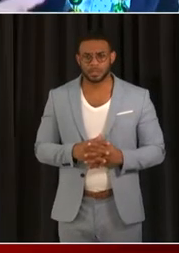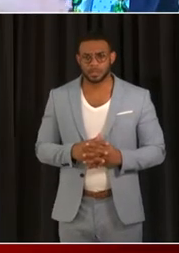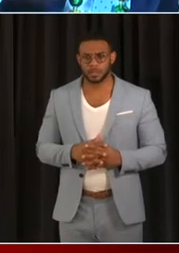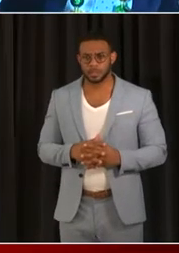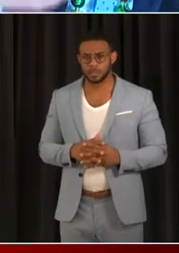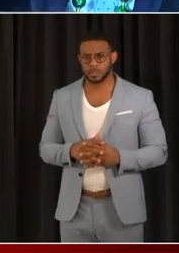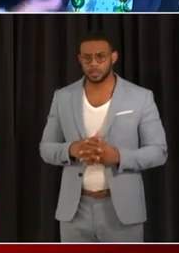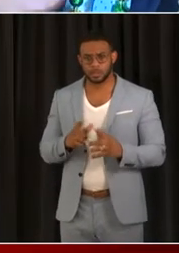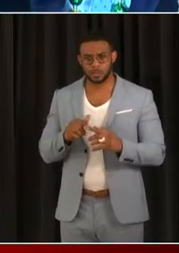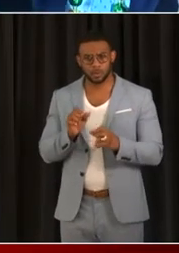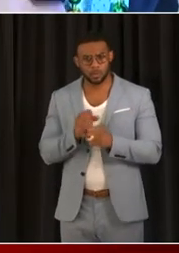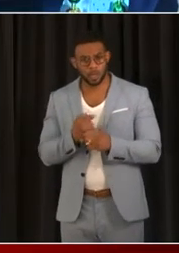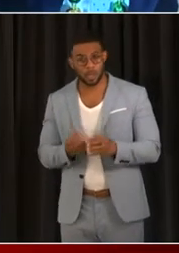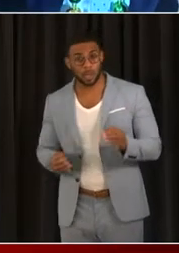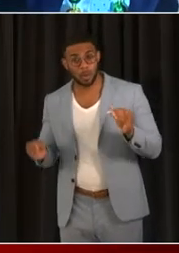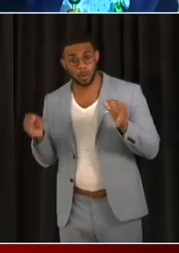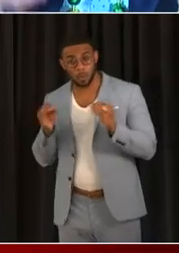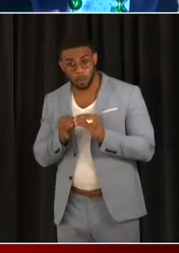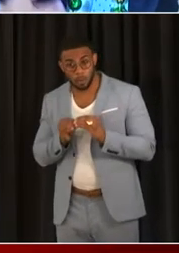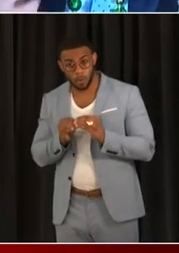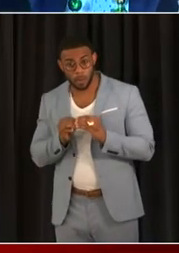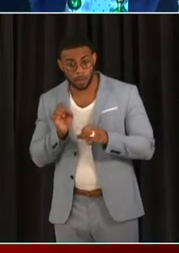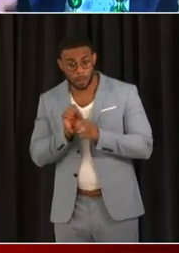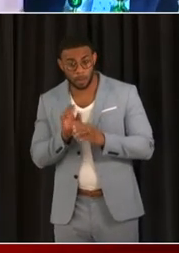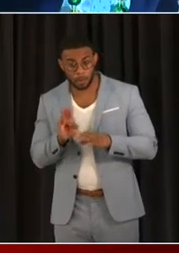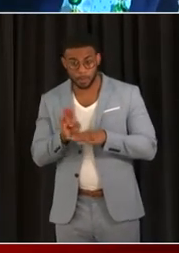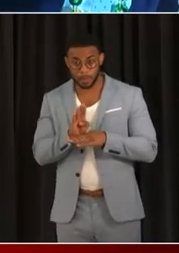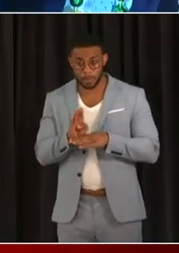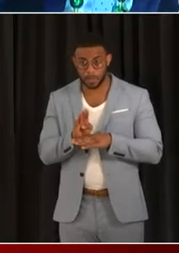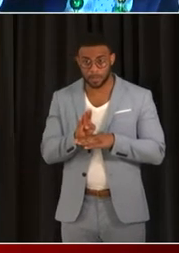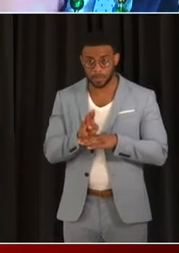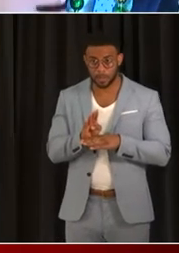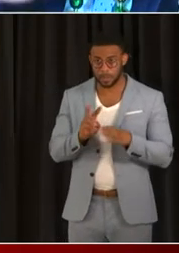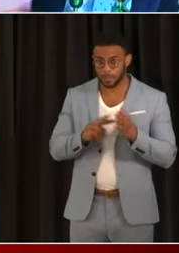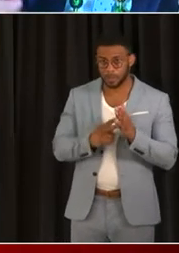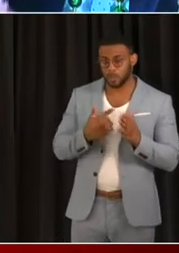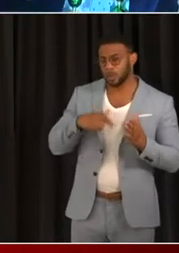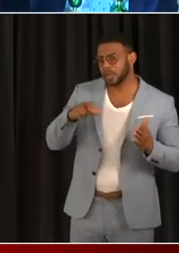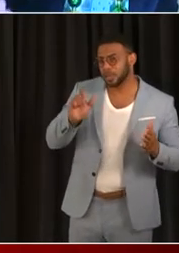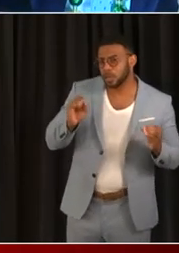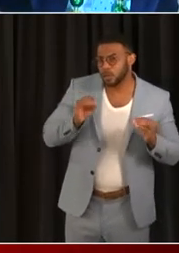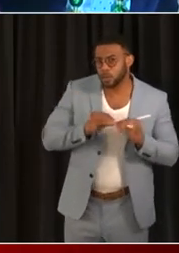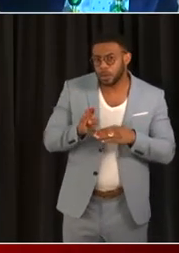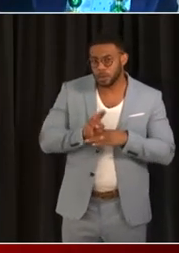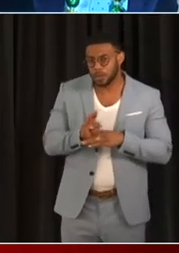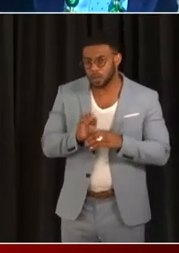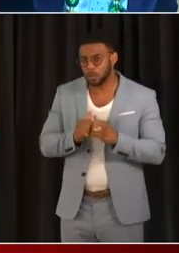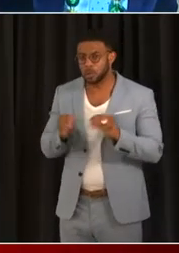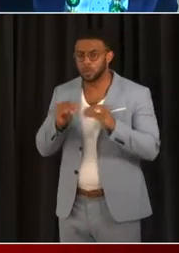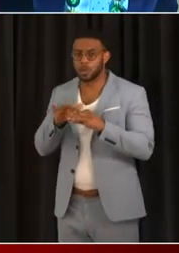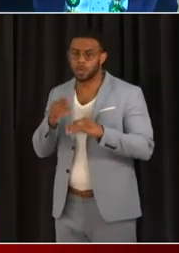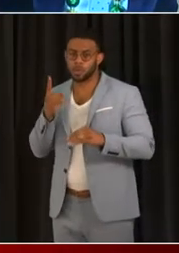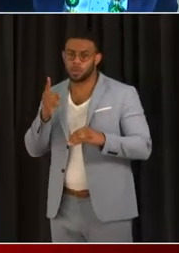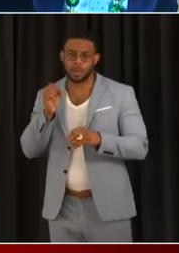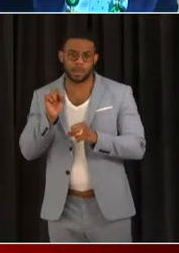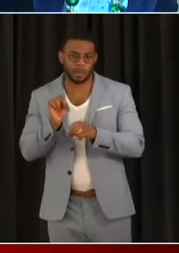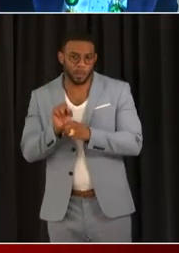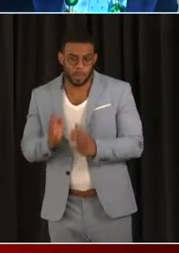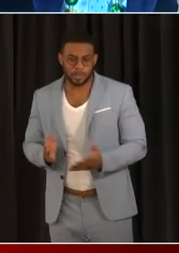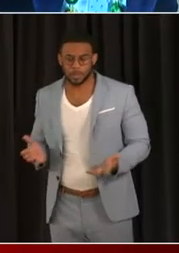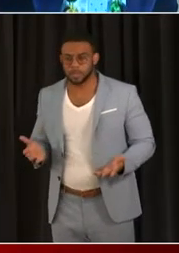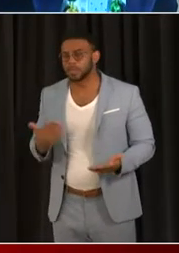opportunity to create more employer businesses, meaning we need more businesses with more than one